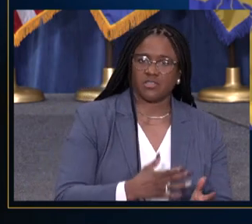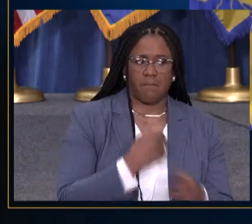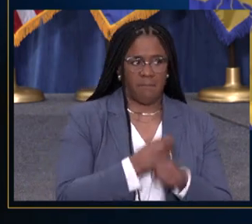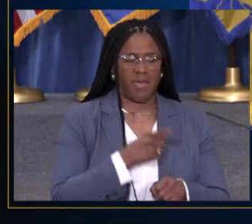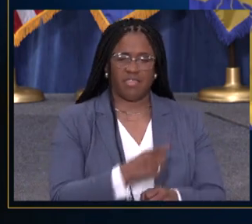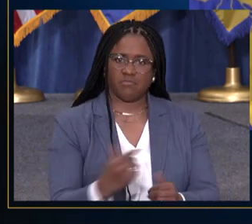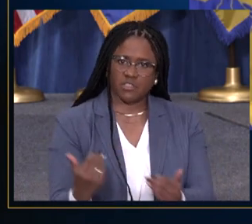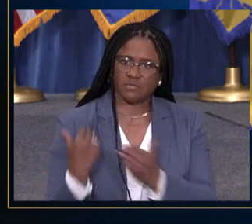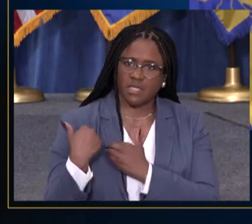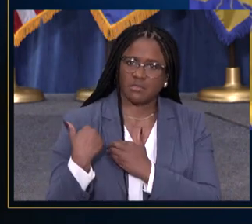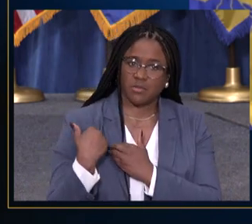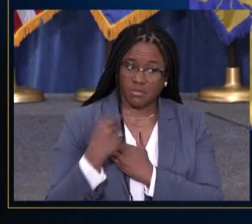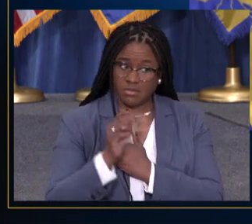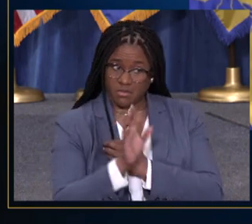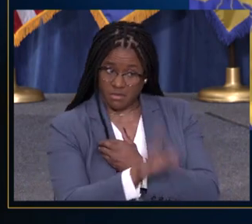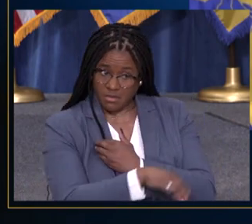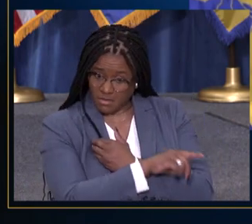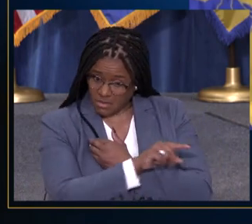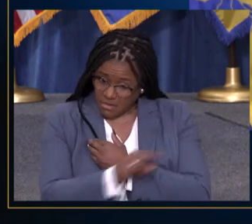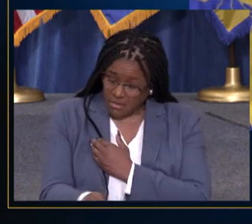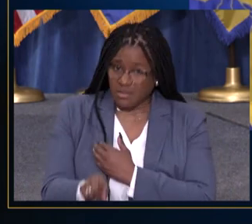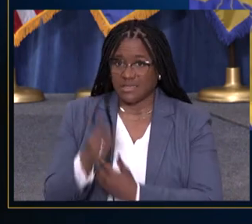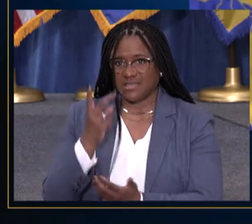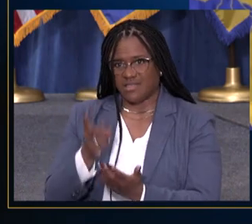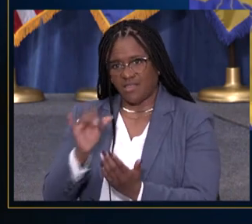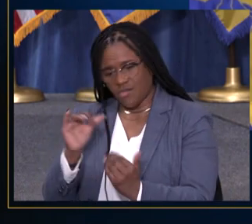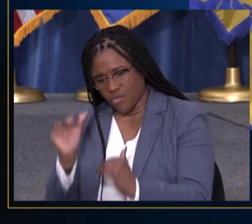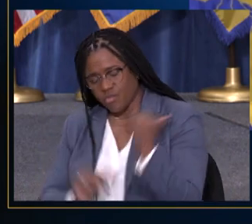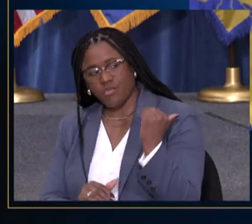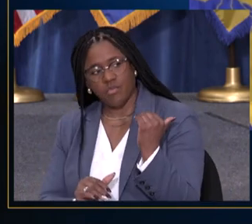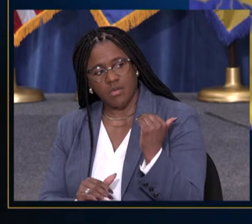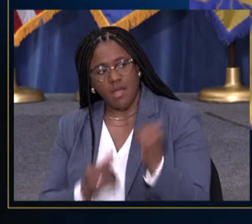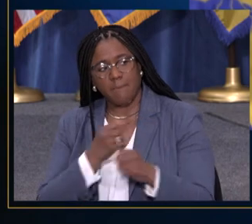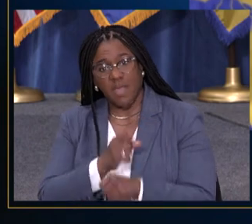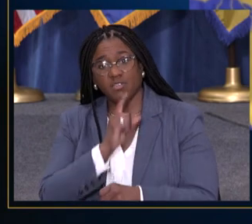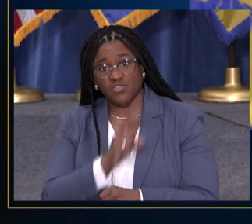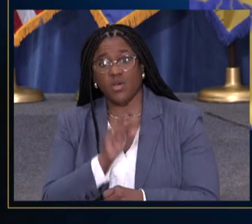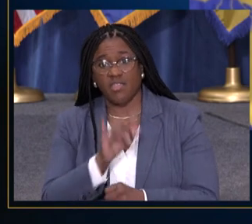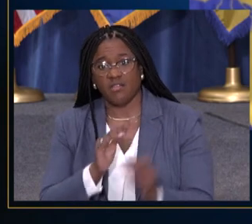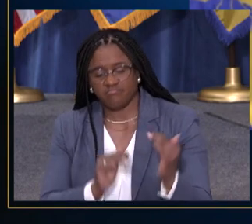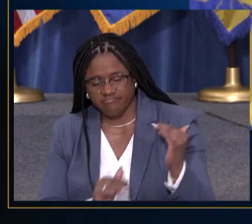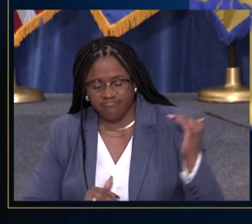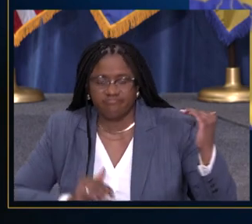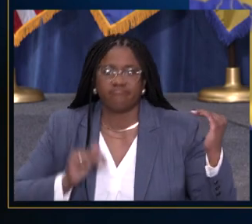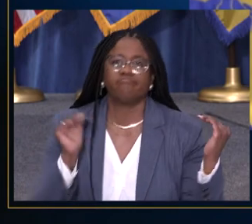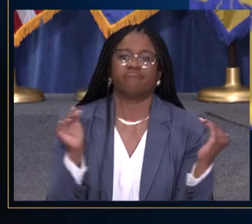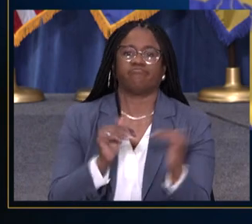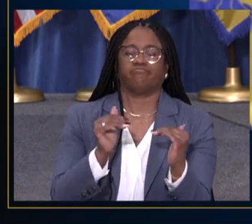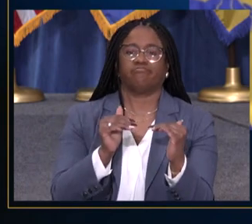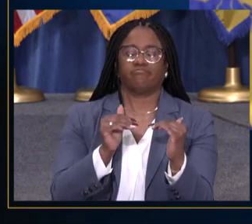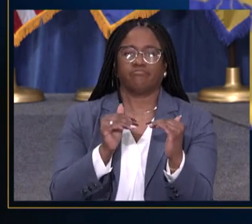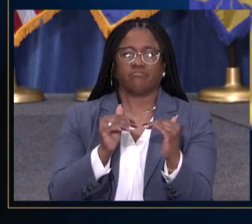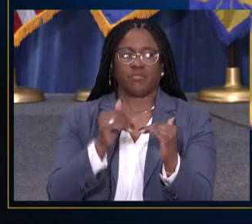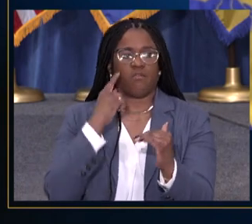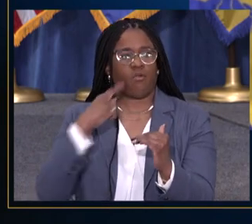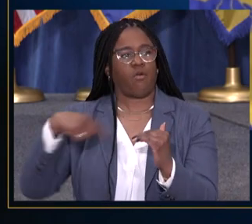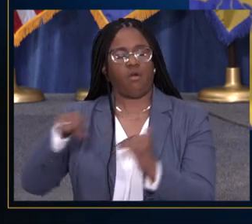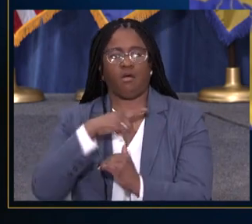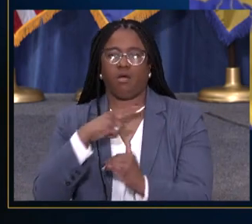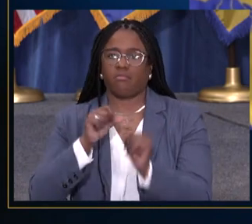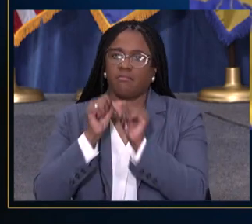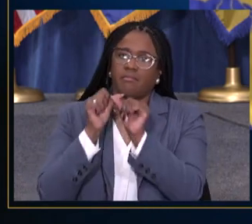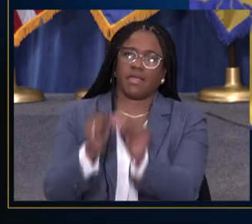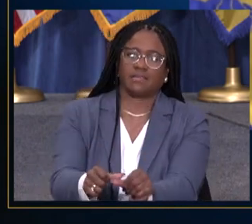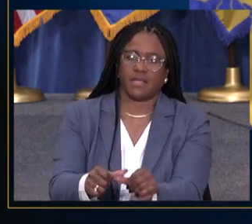responsible to address the racial inequities in healthcare and ensure that equitable access and quality for all